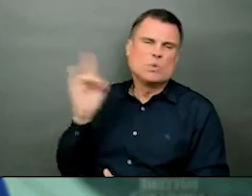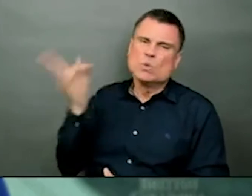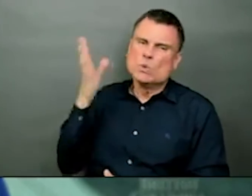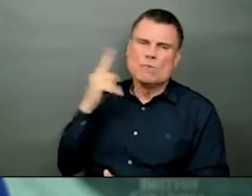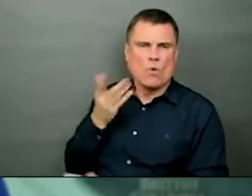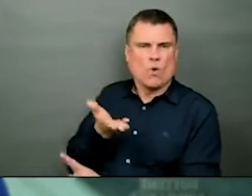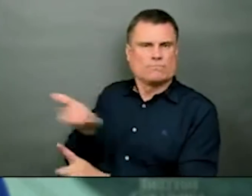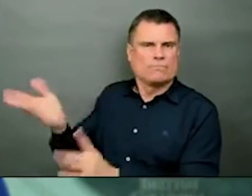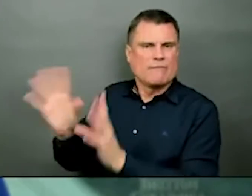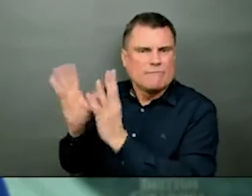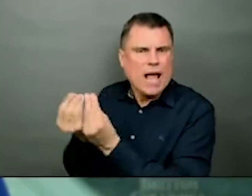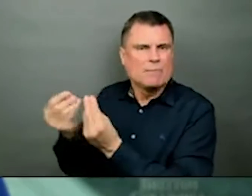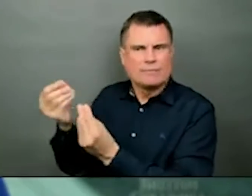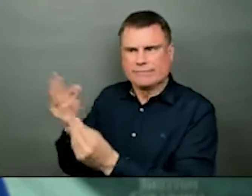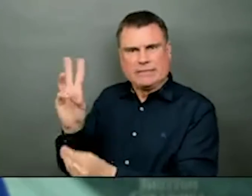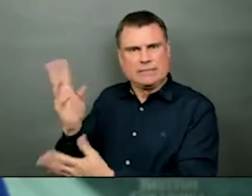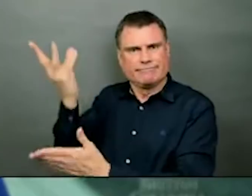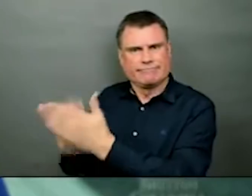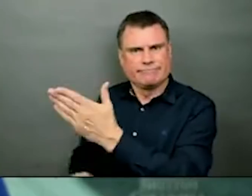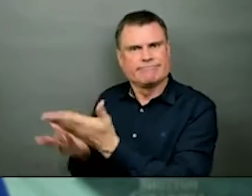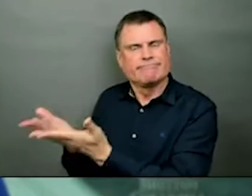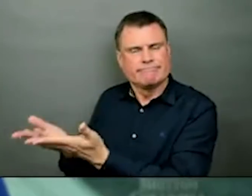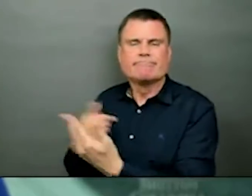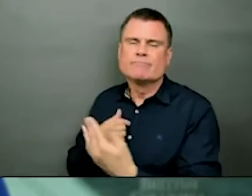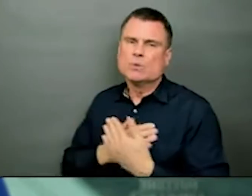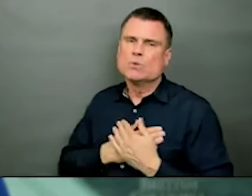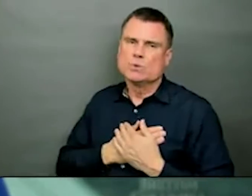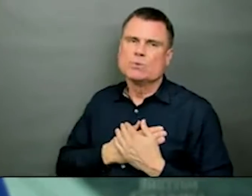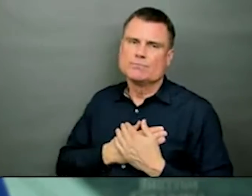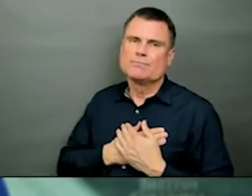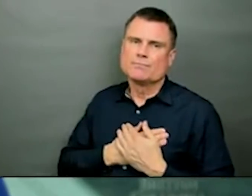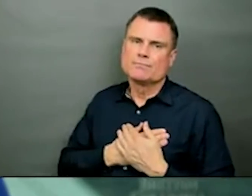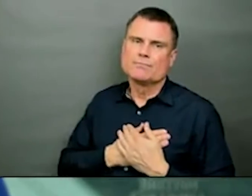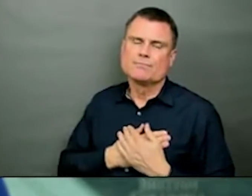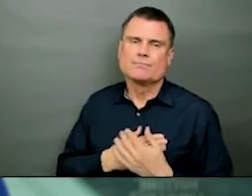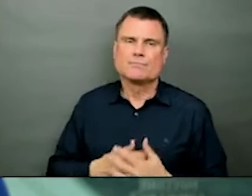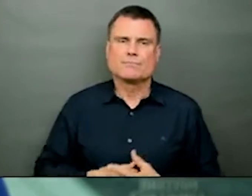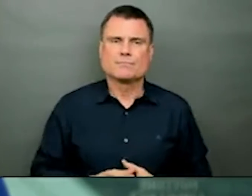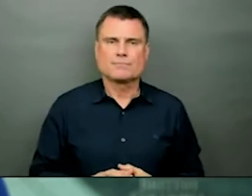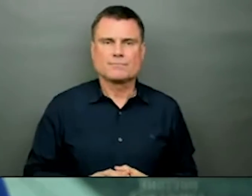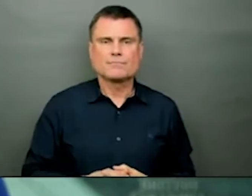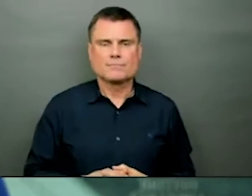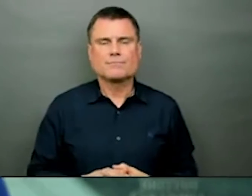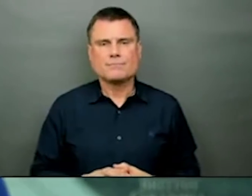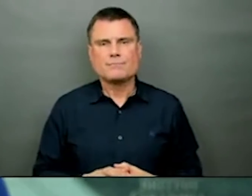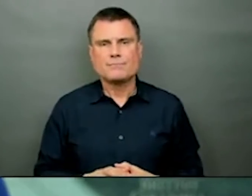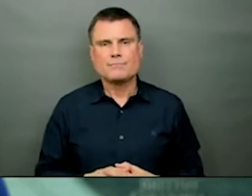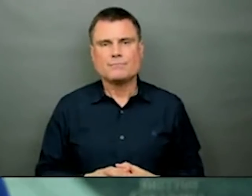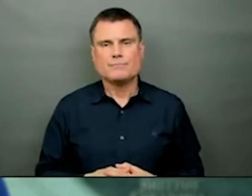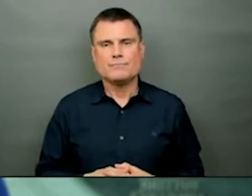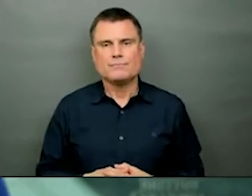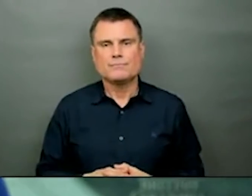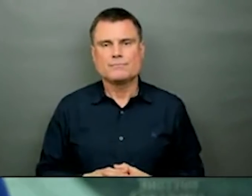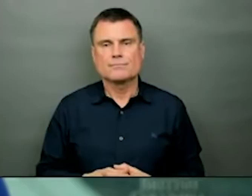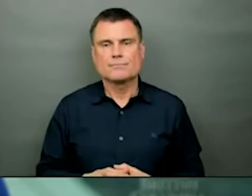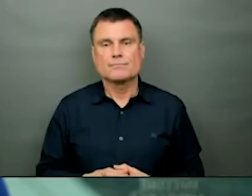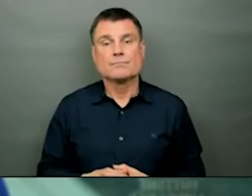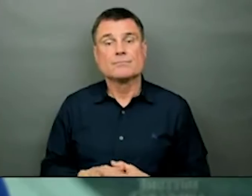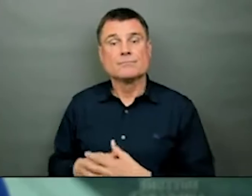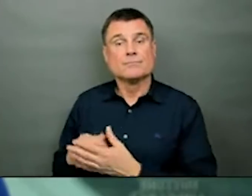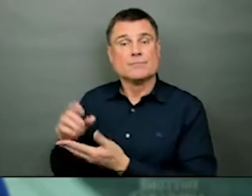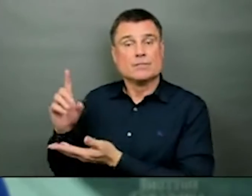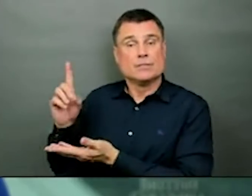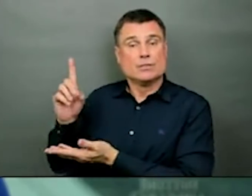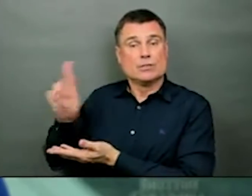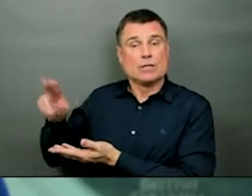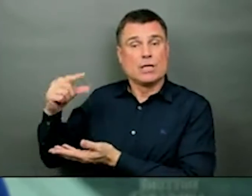loss, and we think of them and we feel for them today. Wanted to note, Dr. Gustafson talked about the results, and I'll be